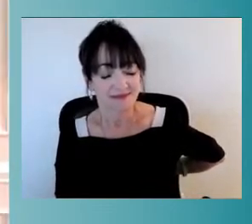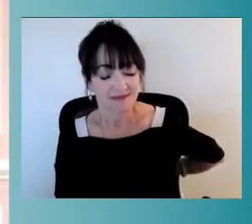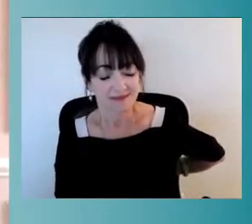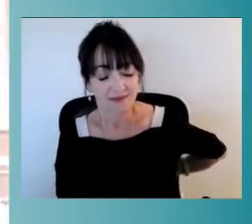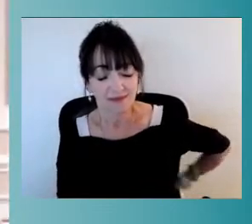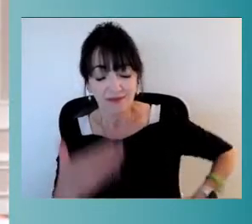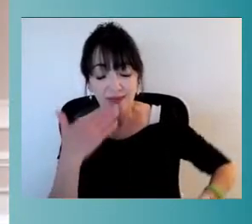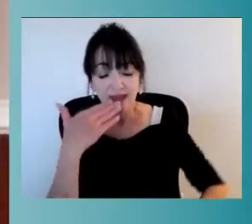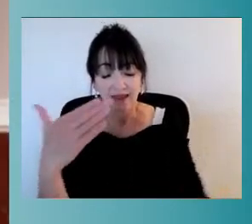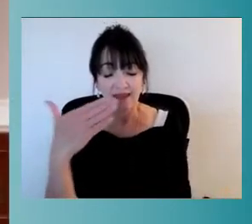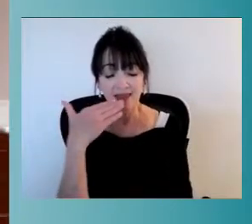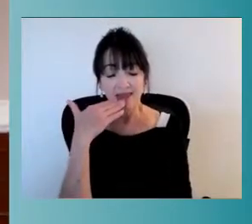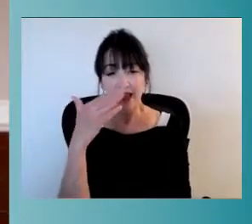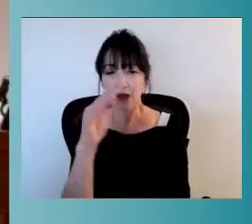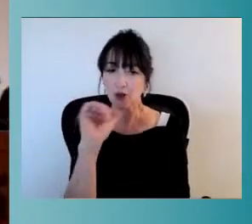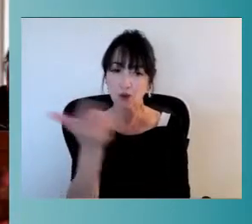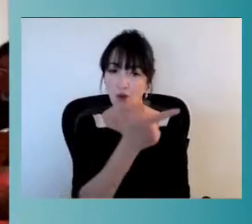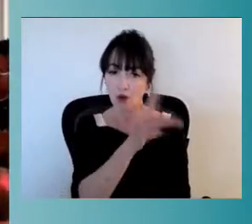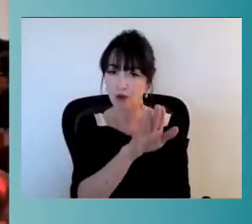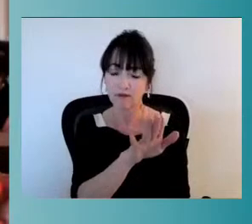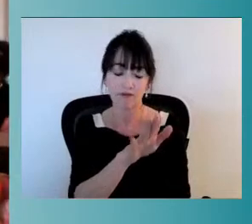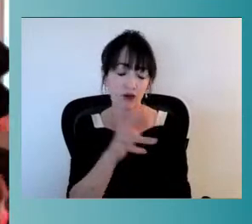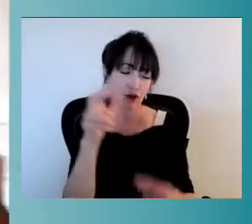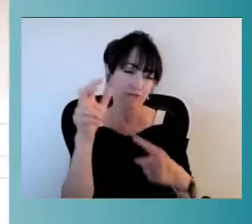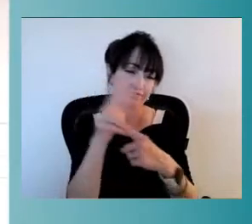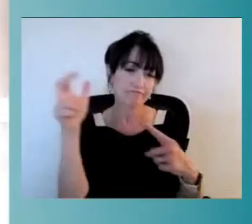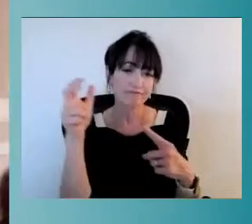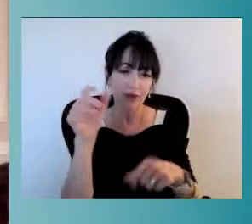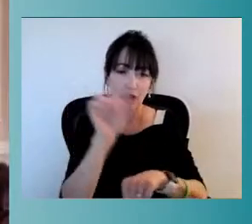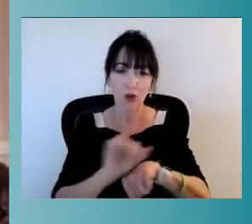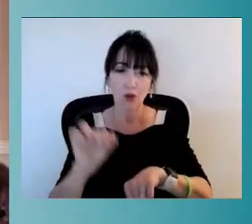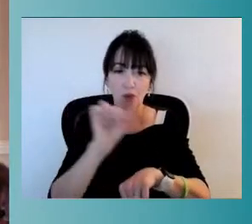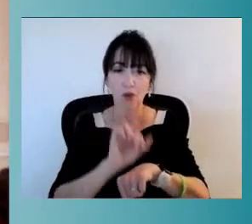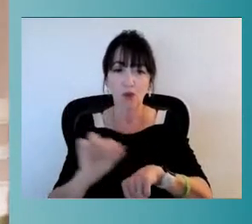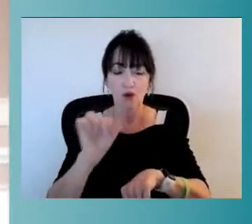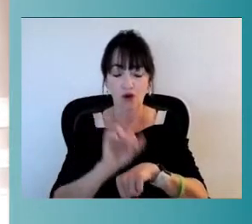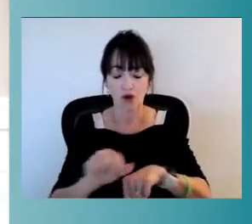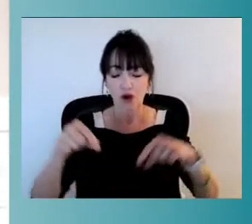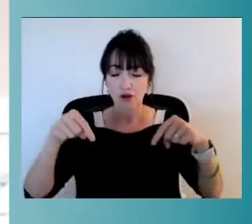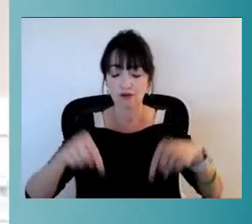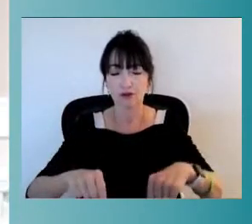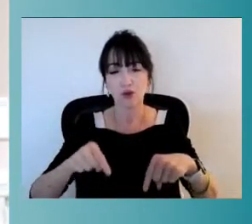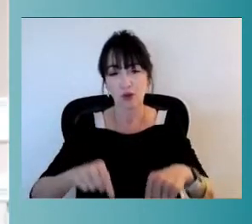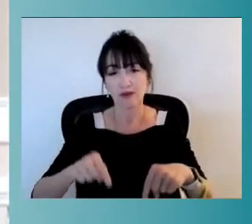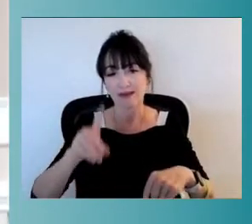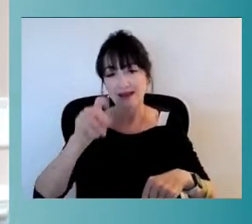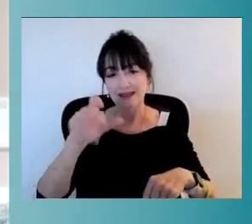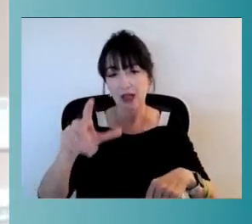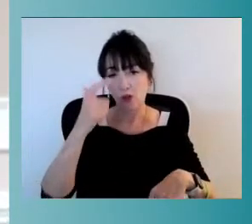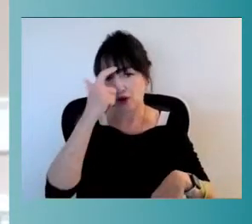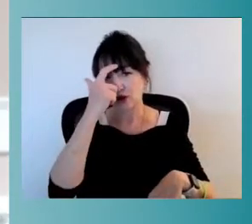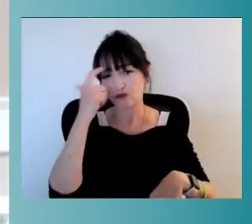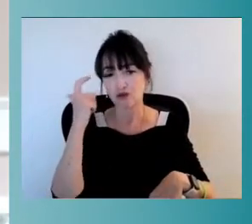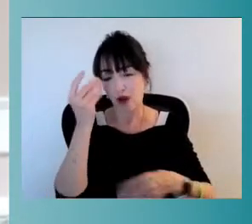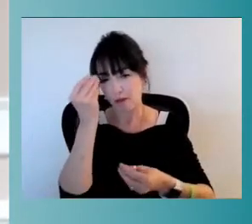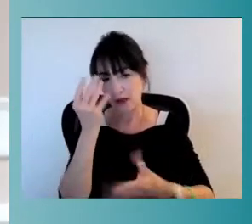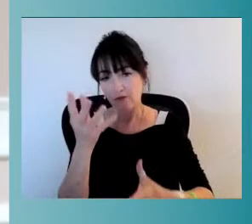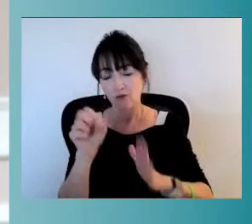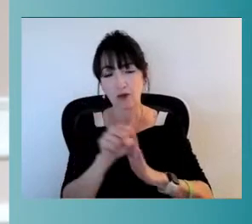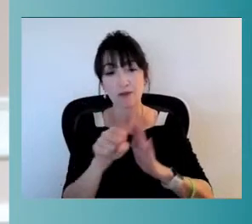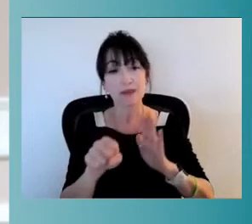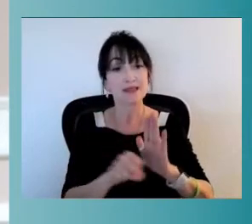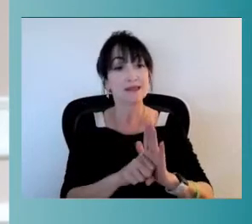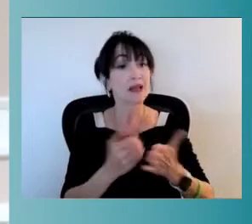Thank you all for your exceptional work in helping make Delaware a trauma-informed state. Before we go, we have